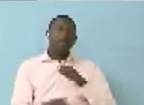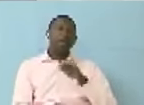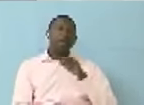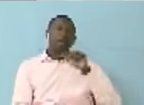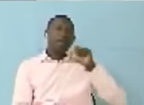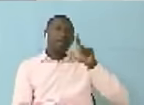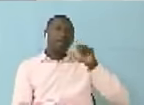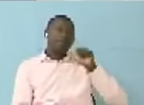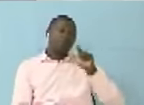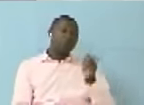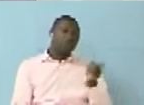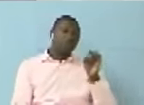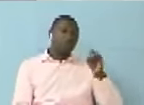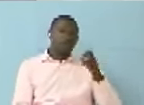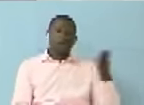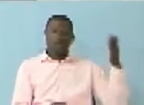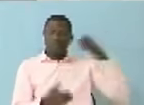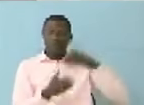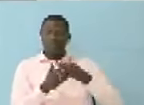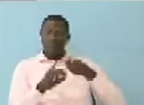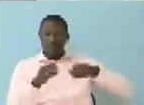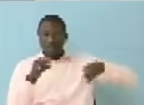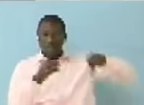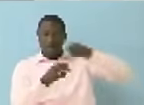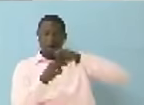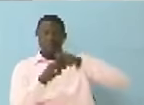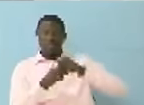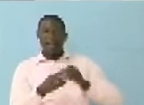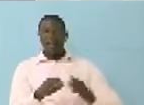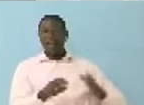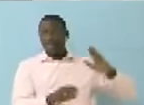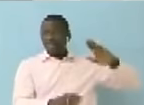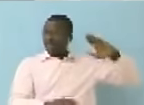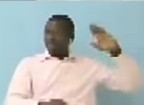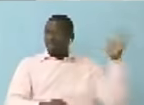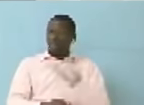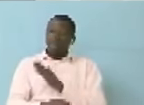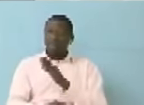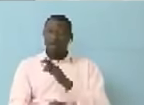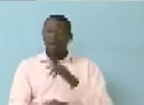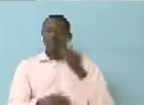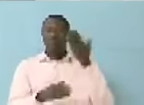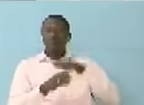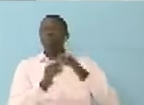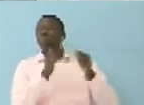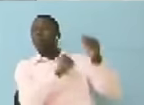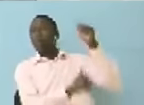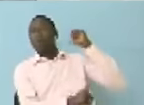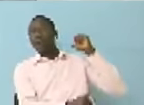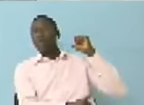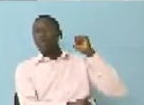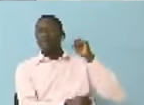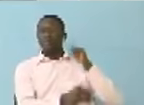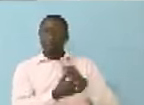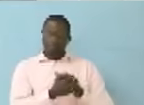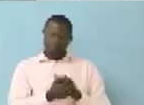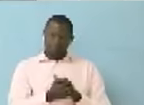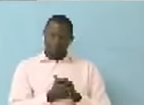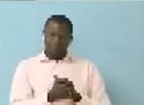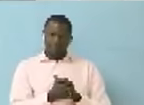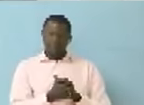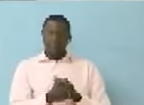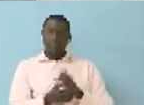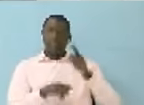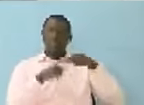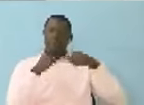Martin wulita murumurunta na dannawla. And gave him a slap from behind. Anatana at koma tulubum.